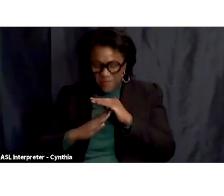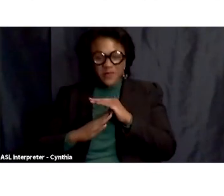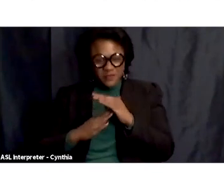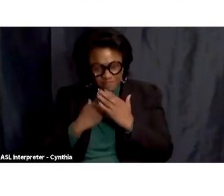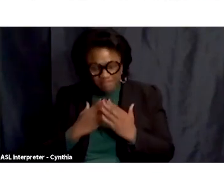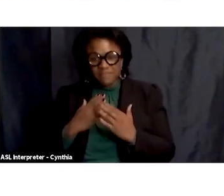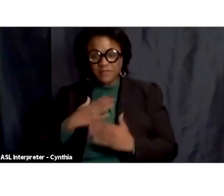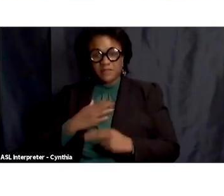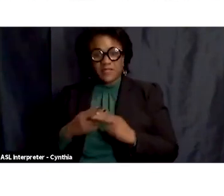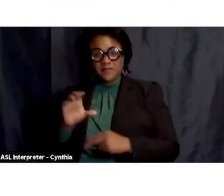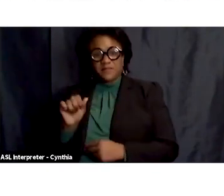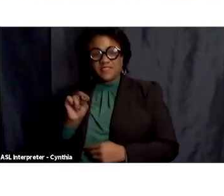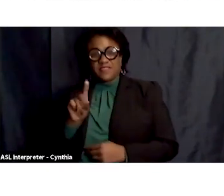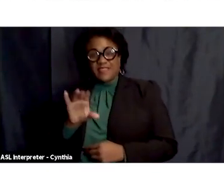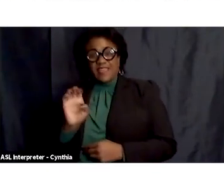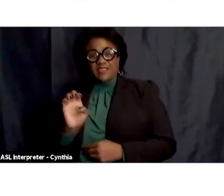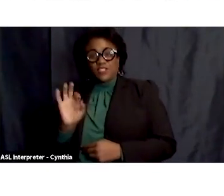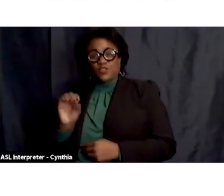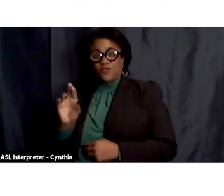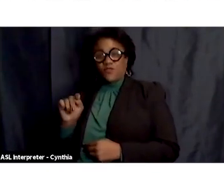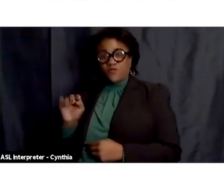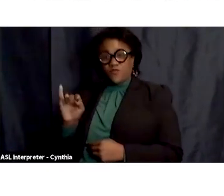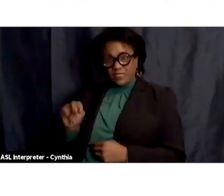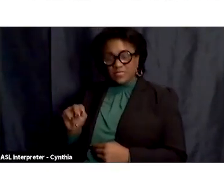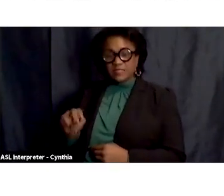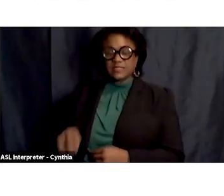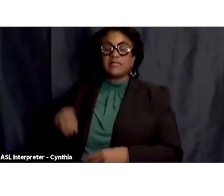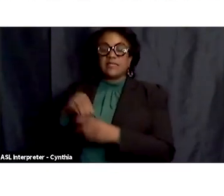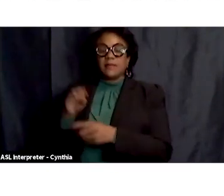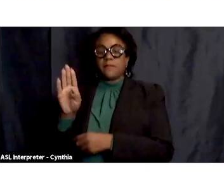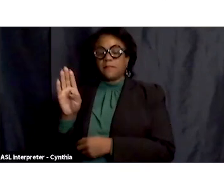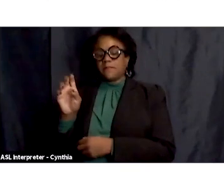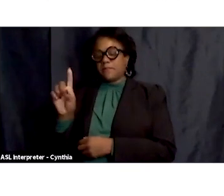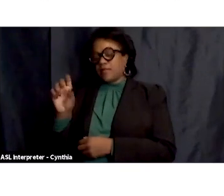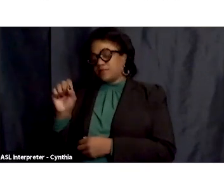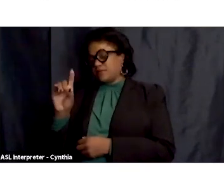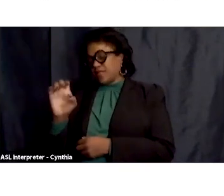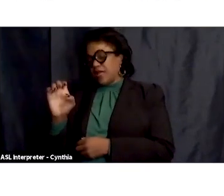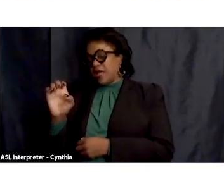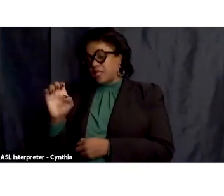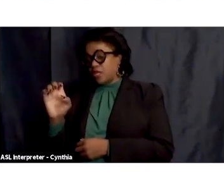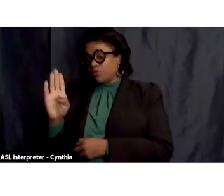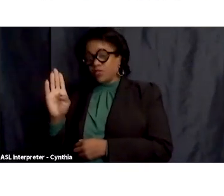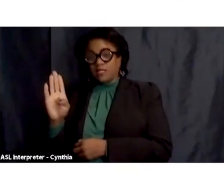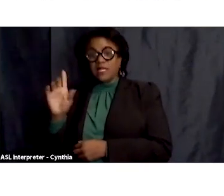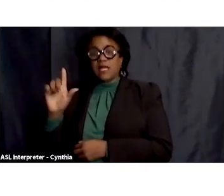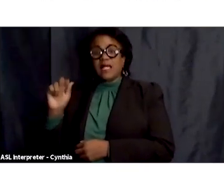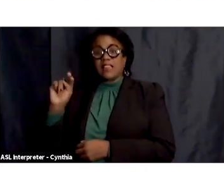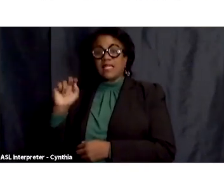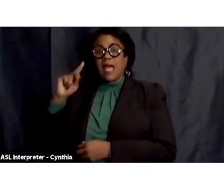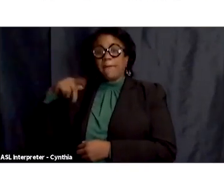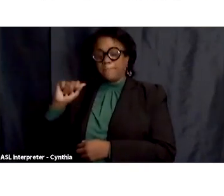My name is Candace Fortin, once again, based in Bedside, Brooklyn, or Lenape land. And